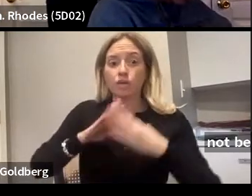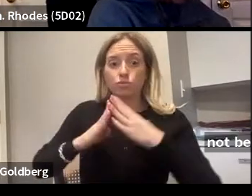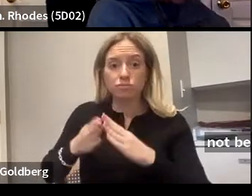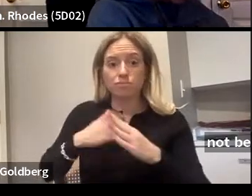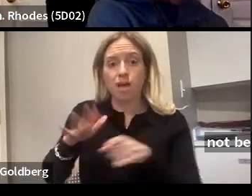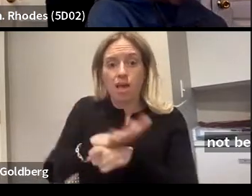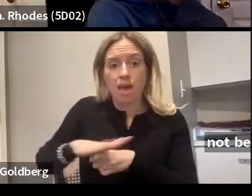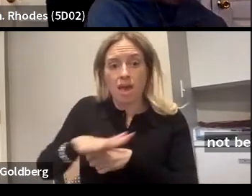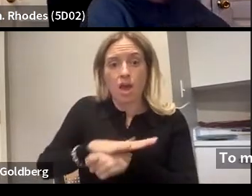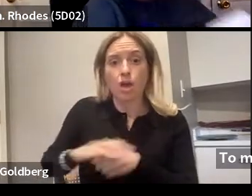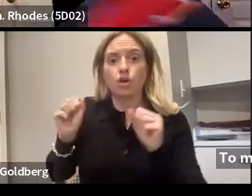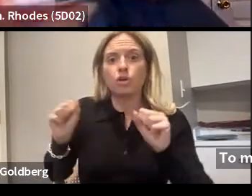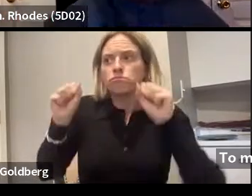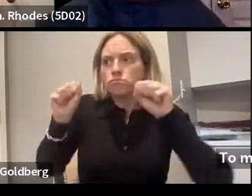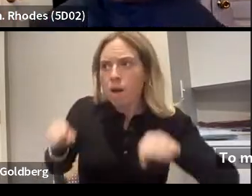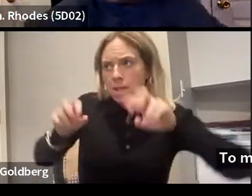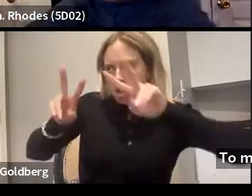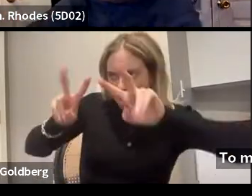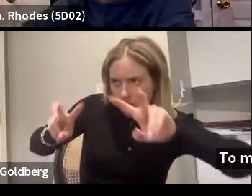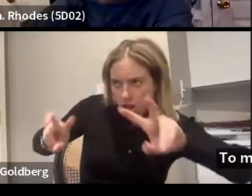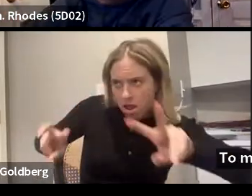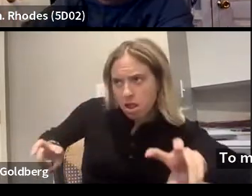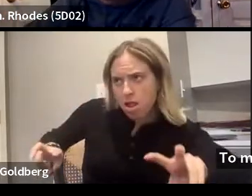to properly vet this project.